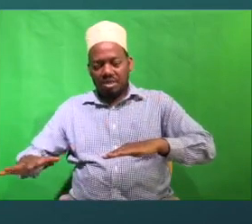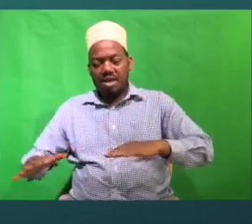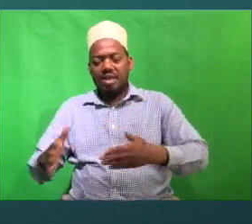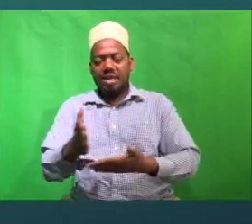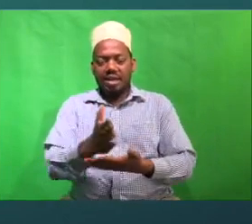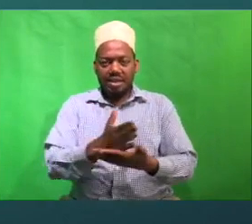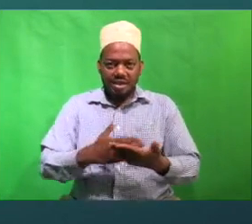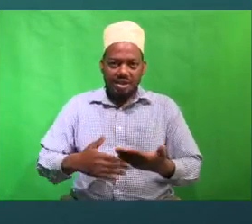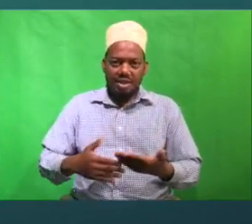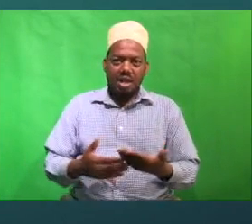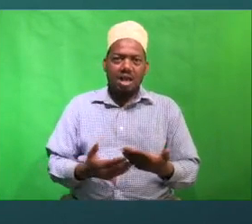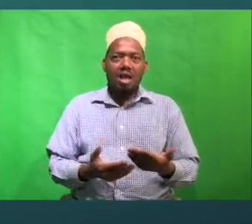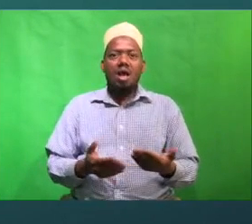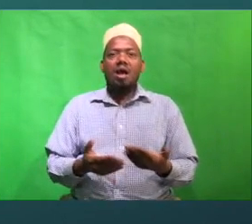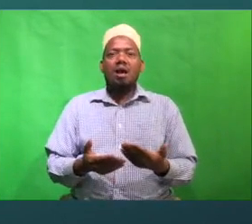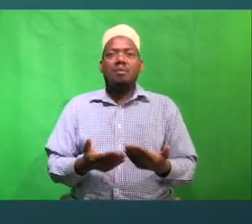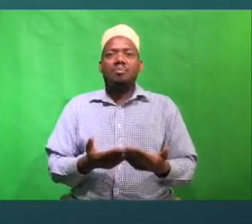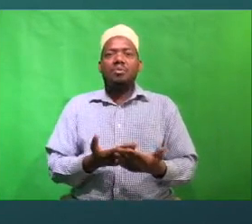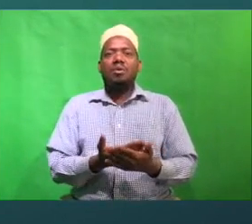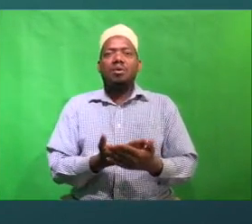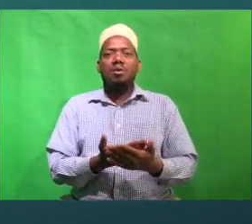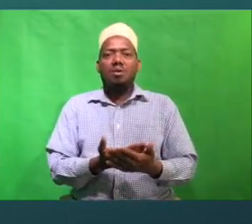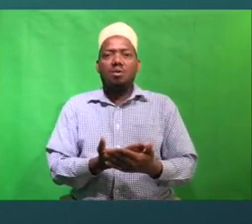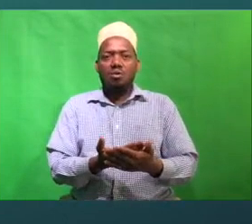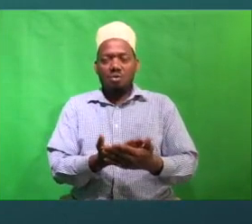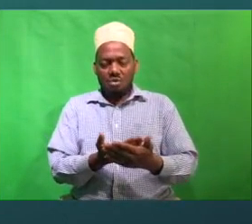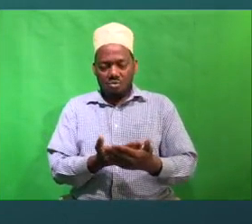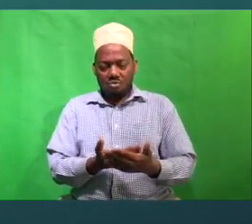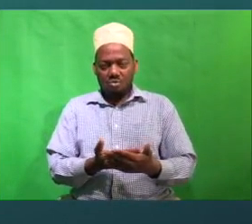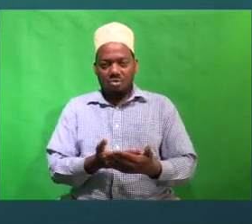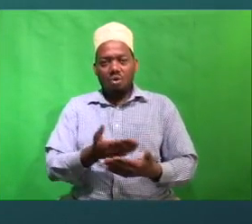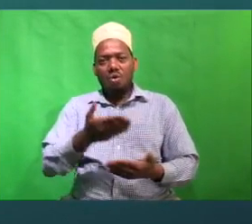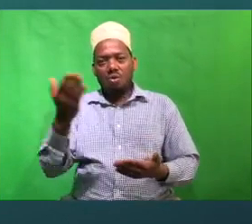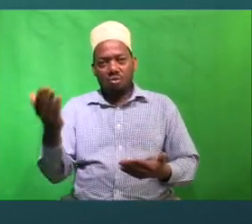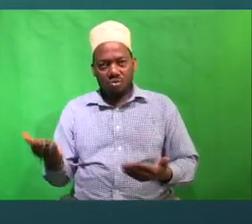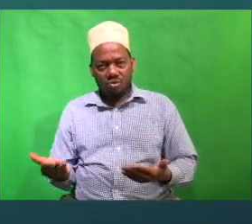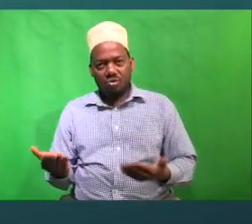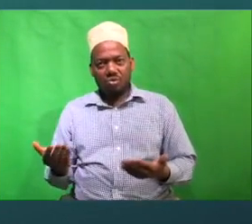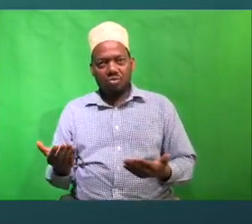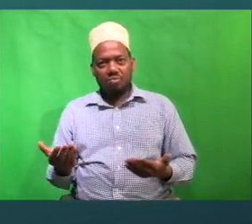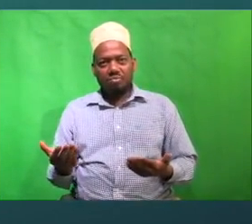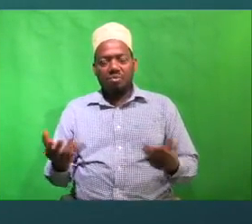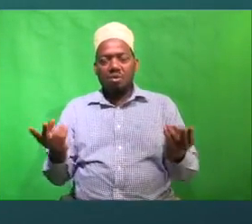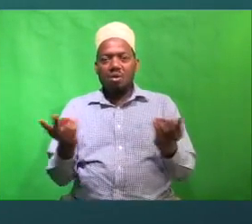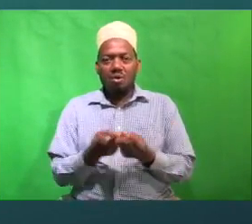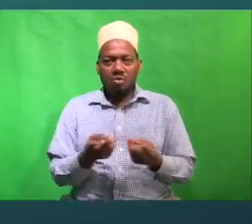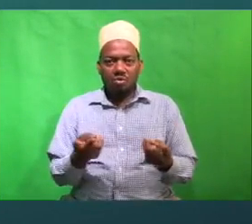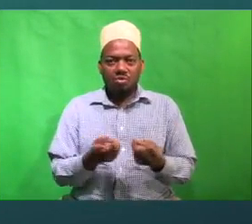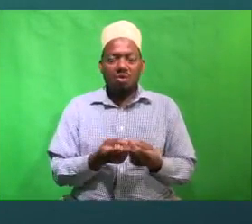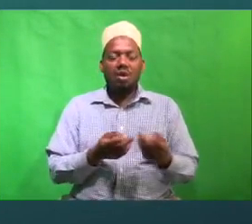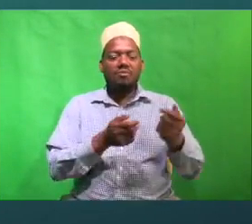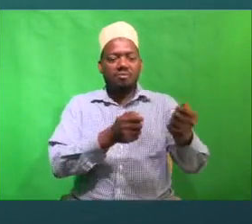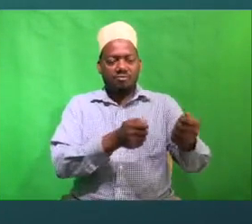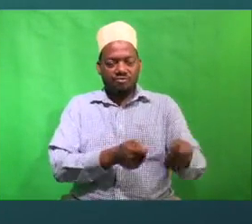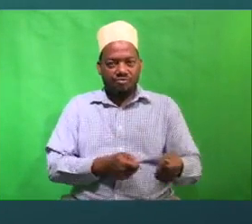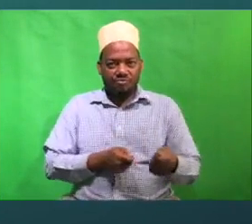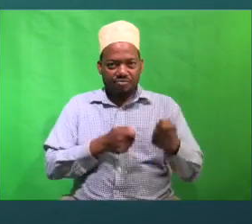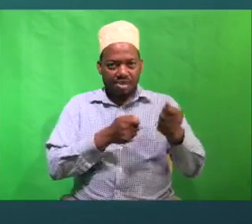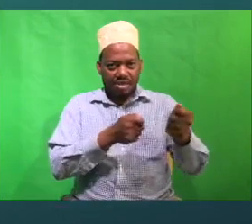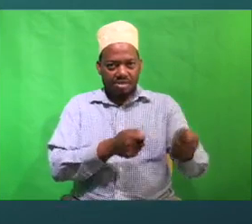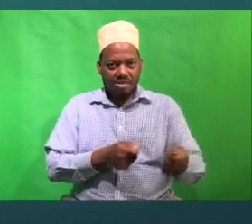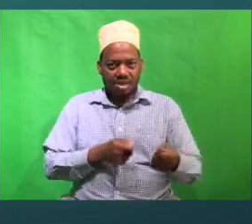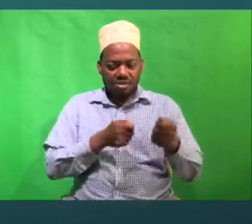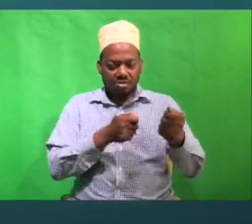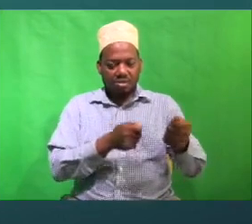coastal area, also is a high populated area, because they receive a high rainfall which favor